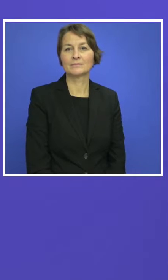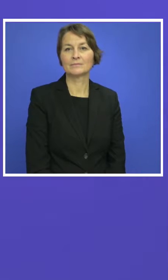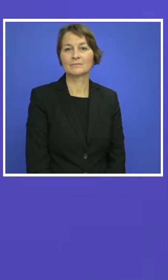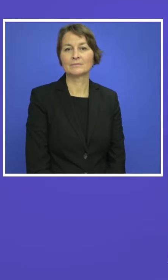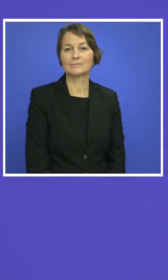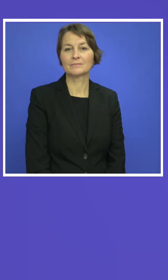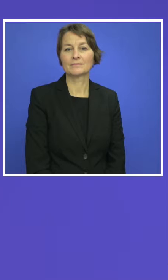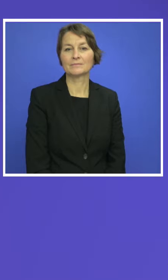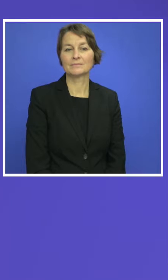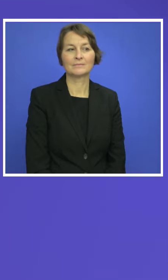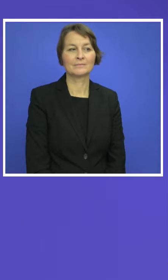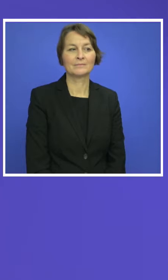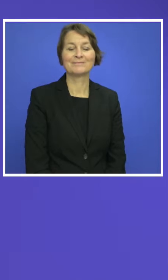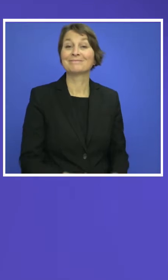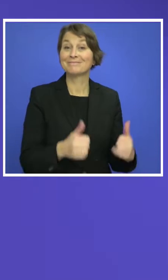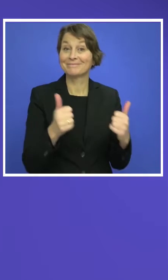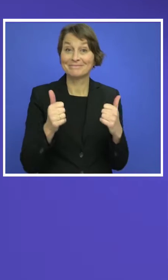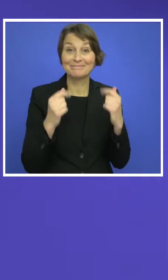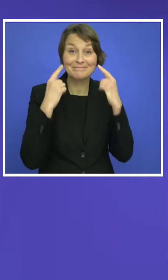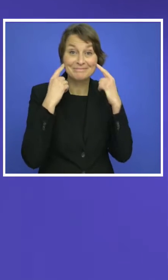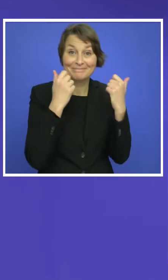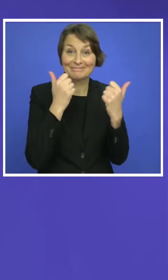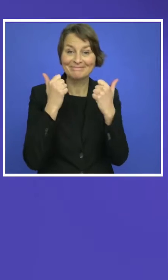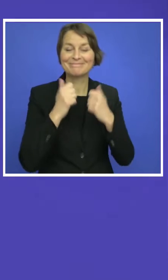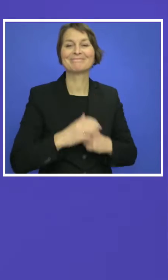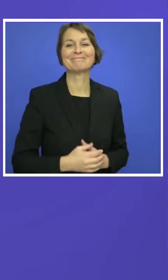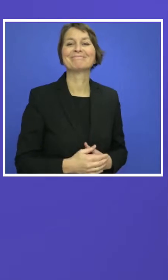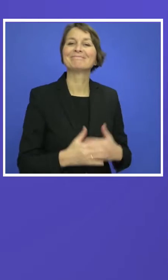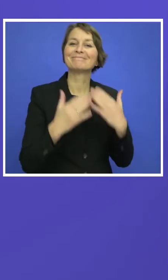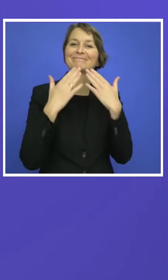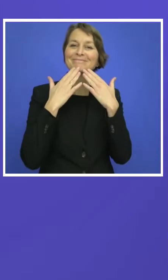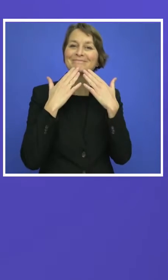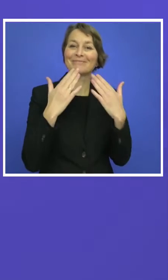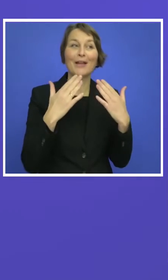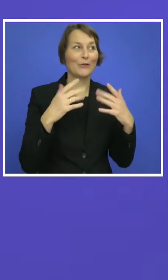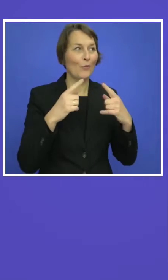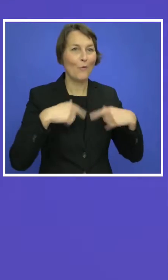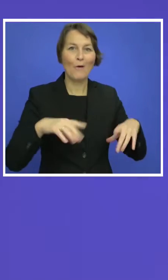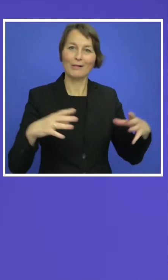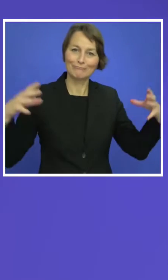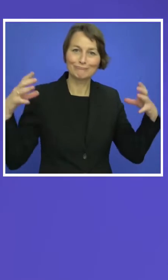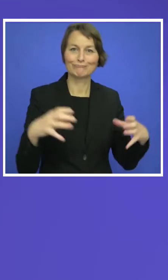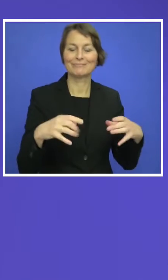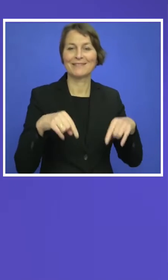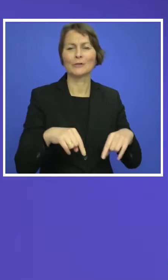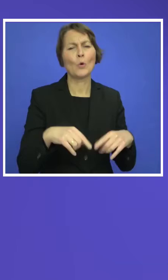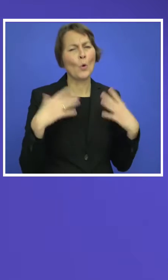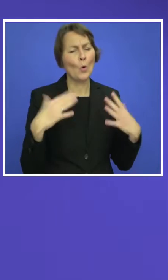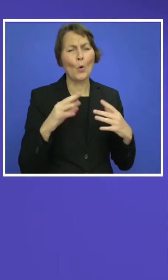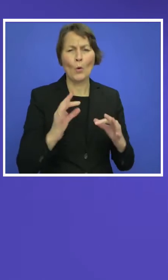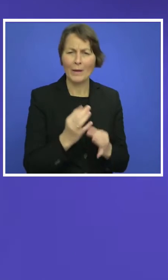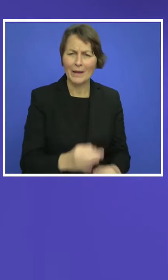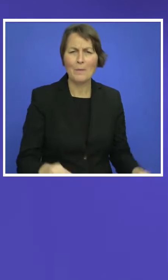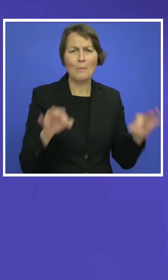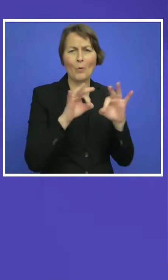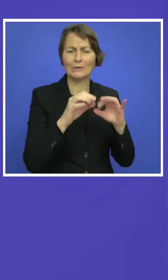Okay, now it works, I hope. Thanks for bringing us together. I think it is so important that we understand what